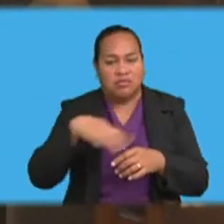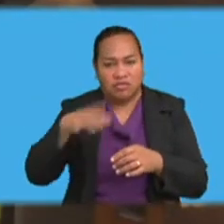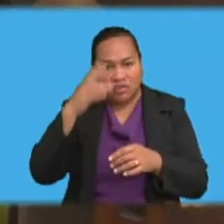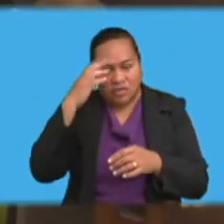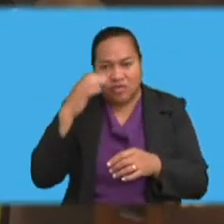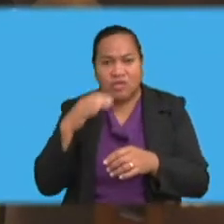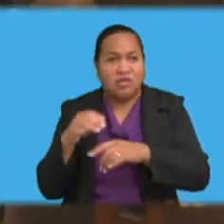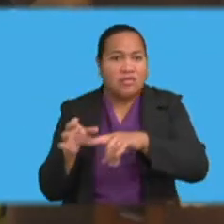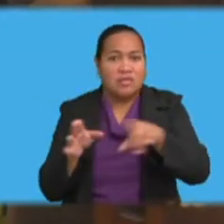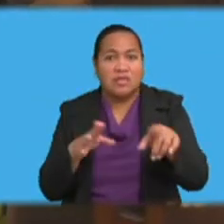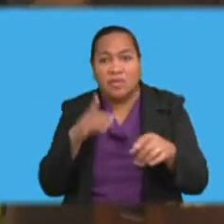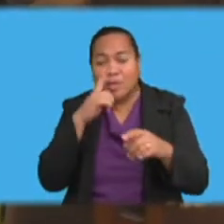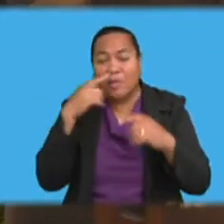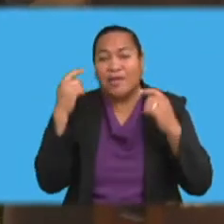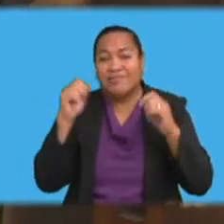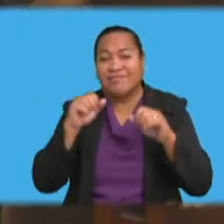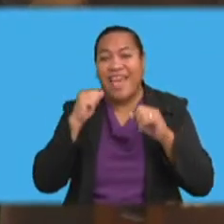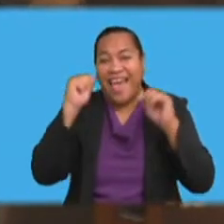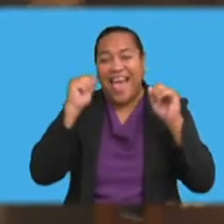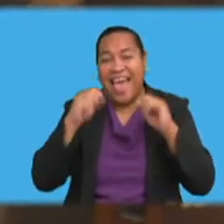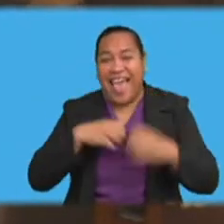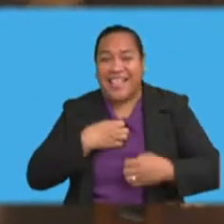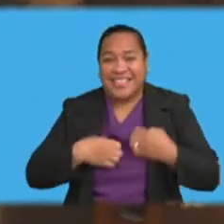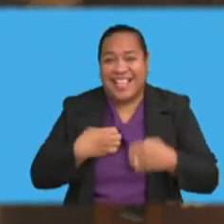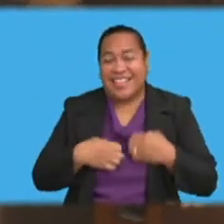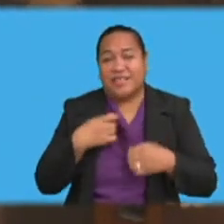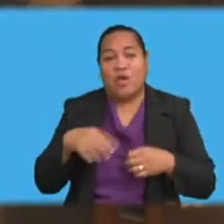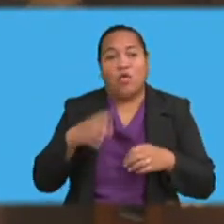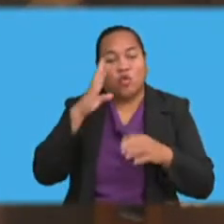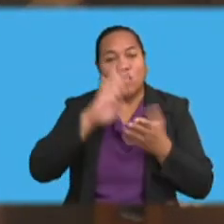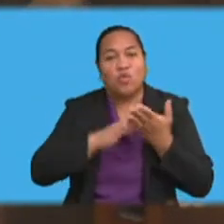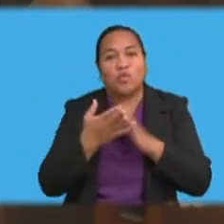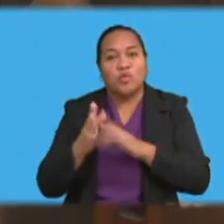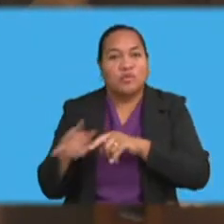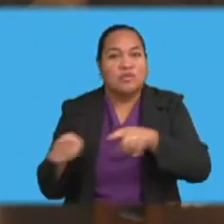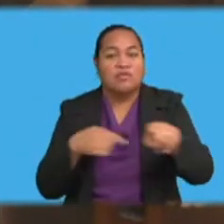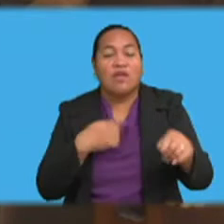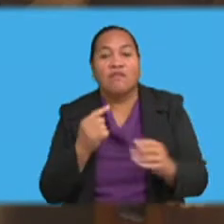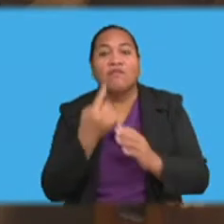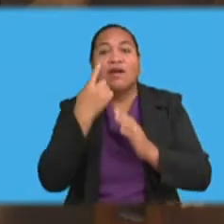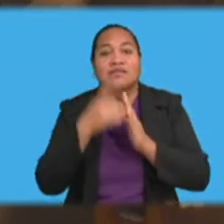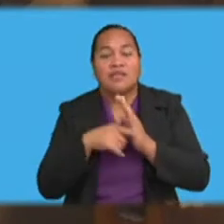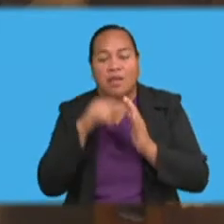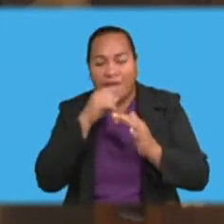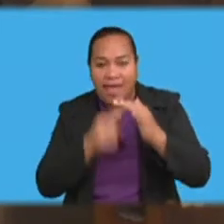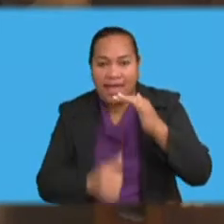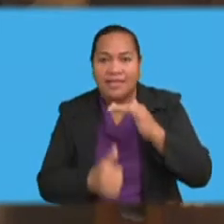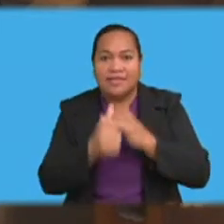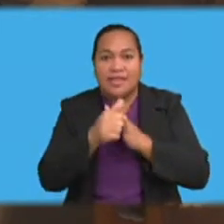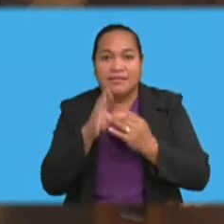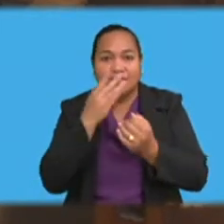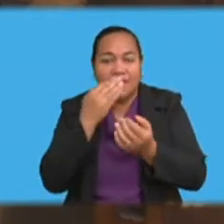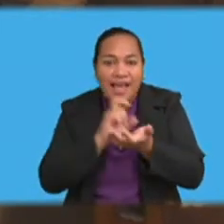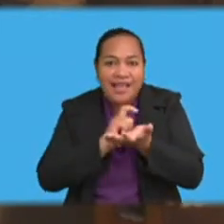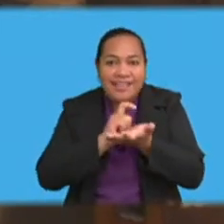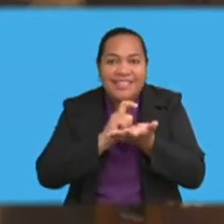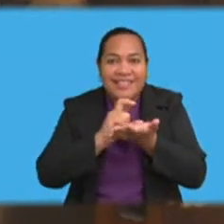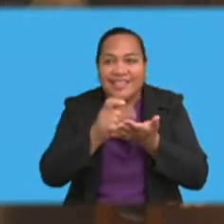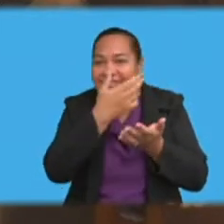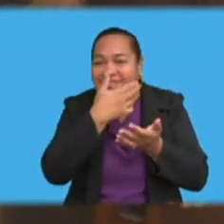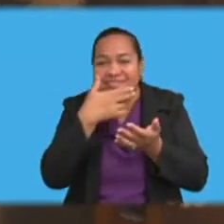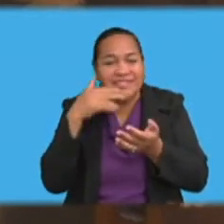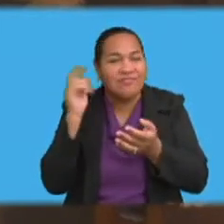excitement and indeed celebration, Madam Speaker. Communities around Fiji switched on, and for the first time we were able to access crystal clear free-to-air